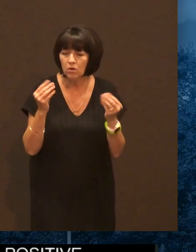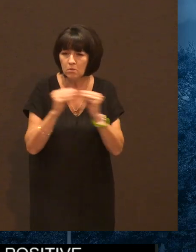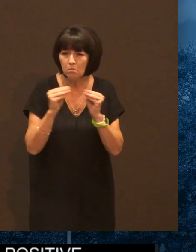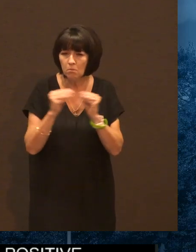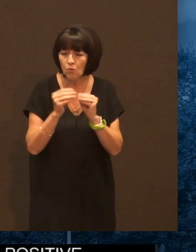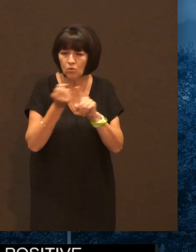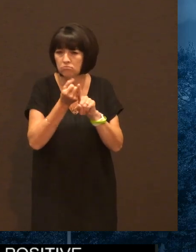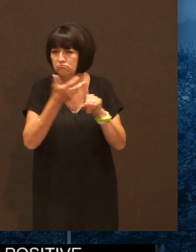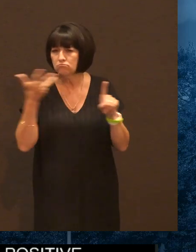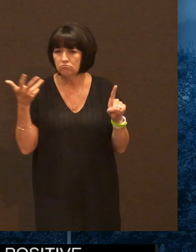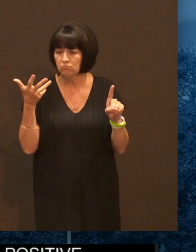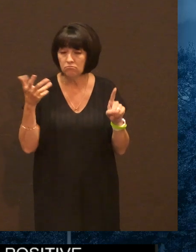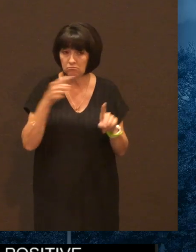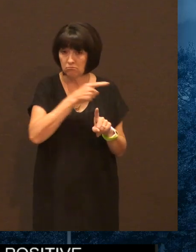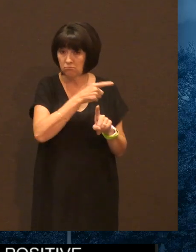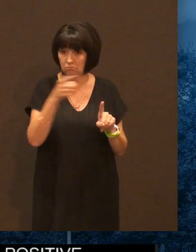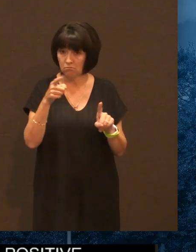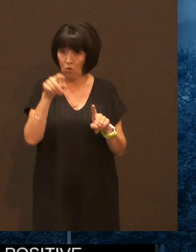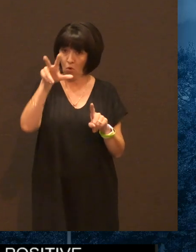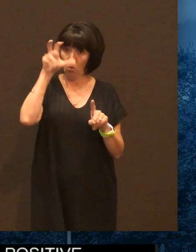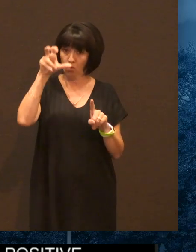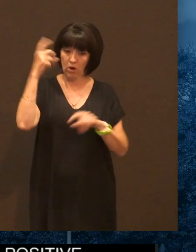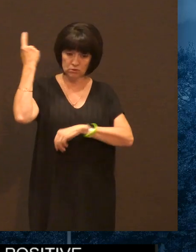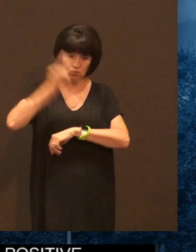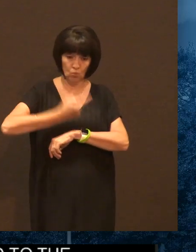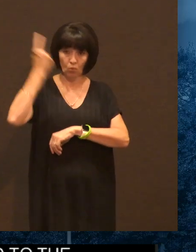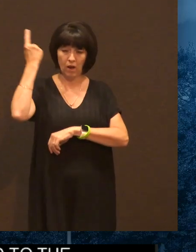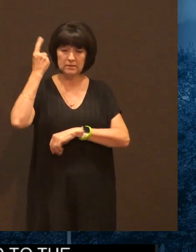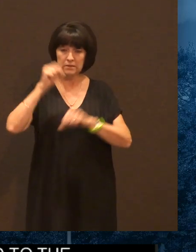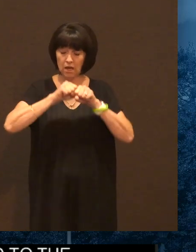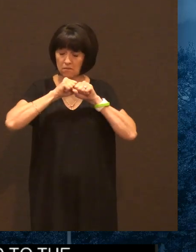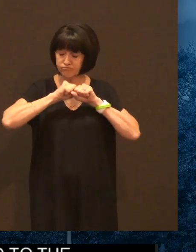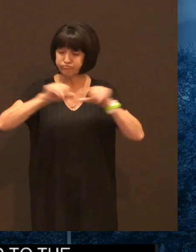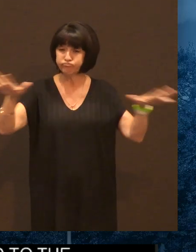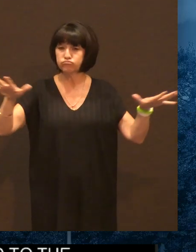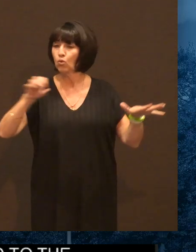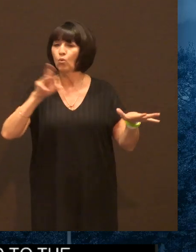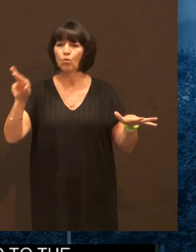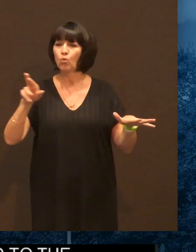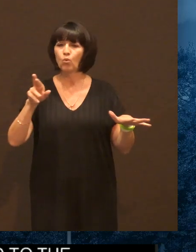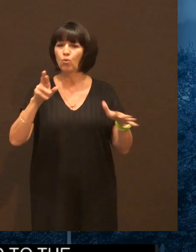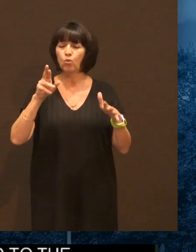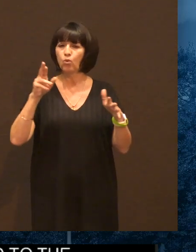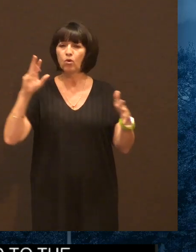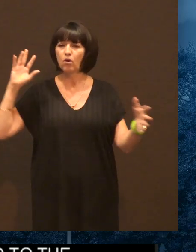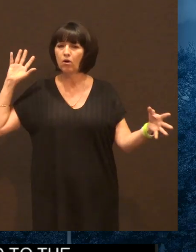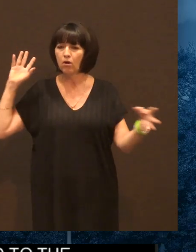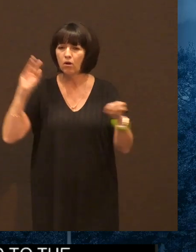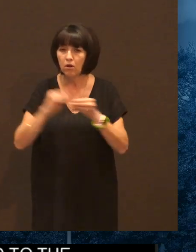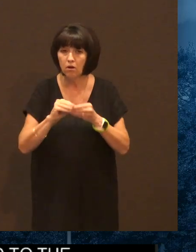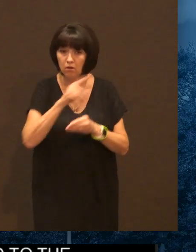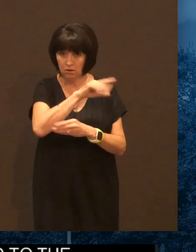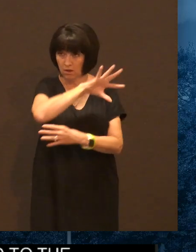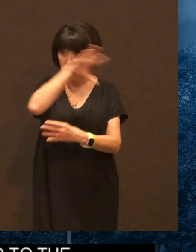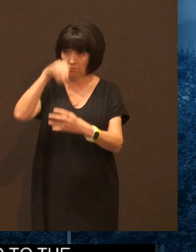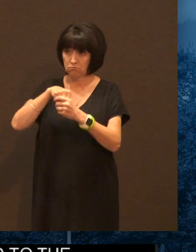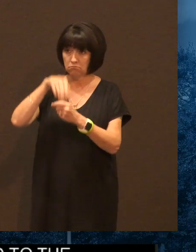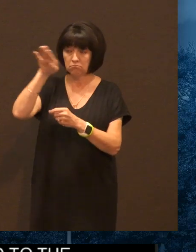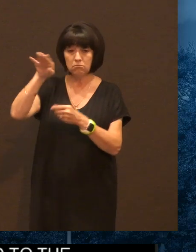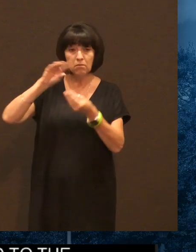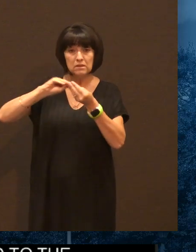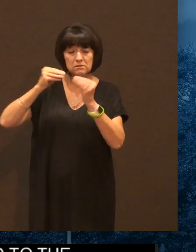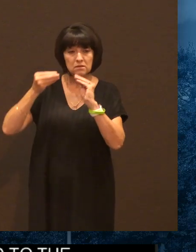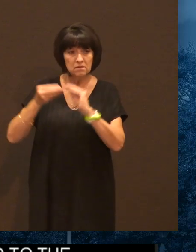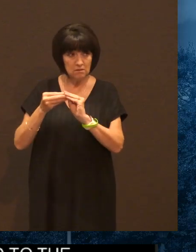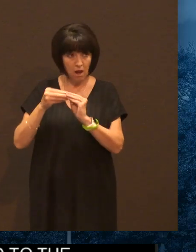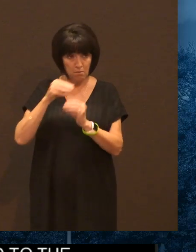an outbreak at the beaches versus the outbreak at the facility? Yeah, so I think we're trying to get the answer to that question. I don't know if we have